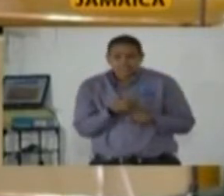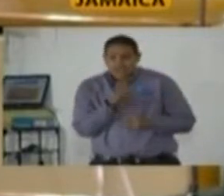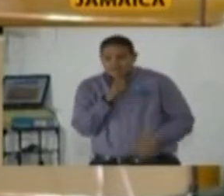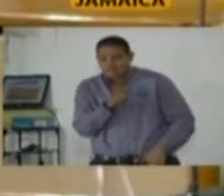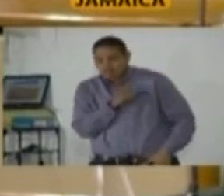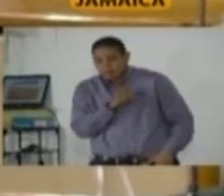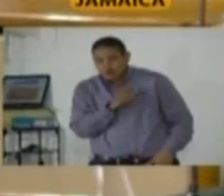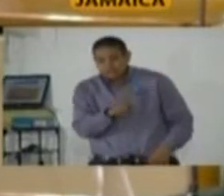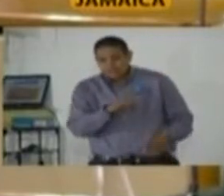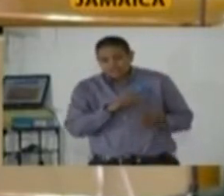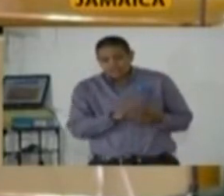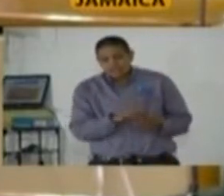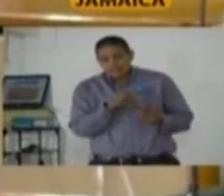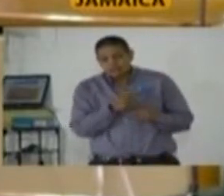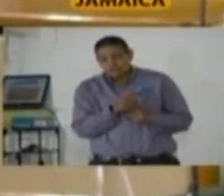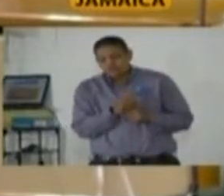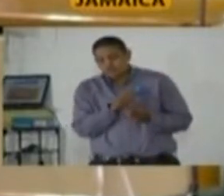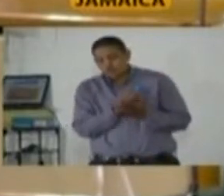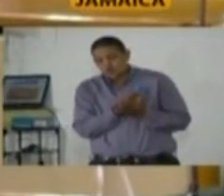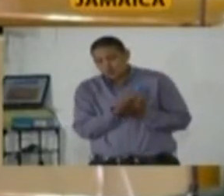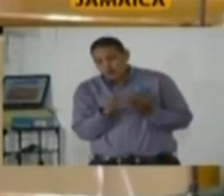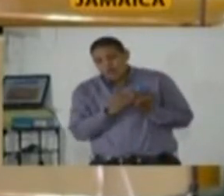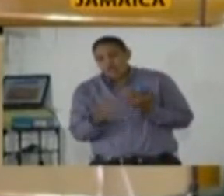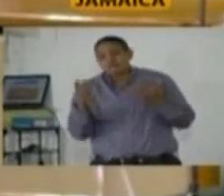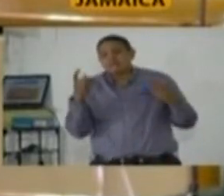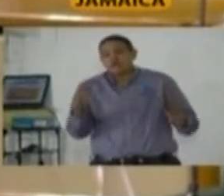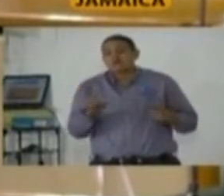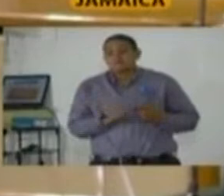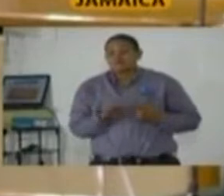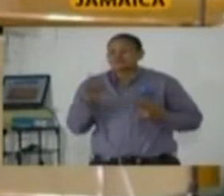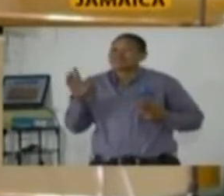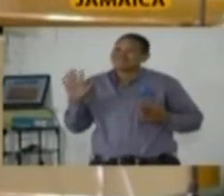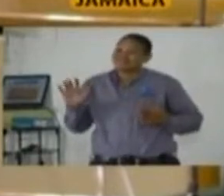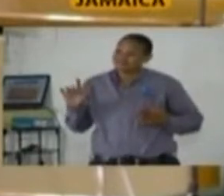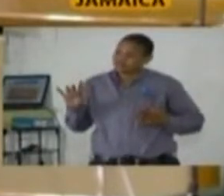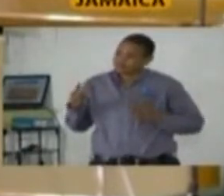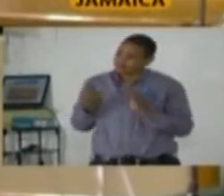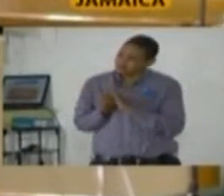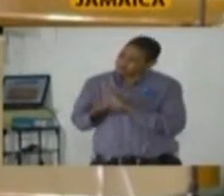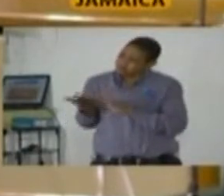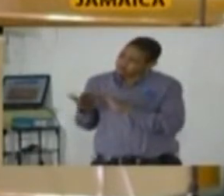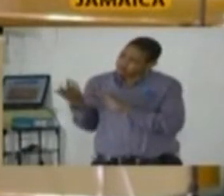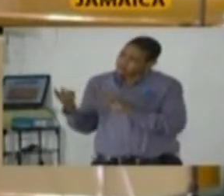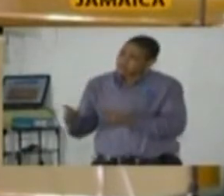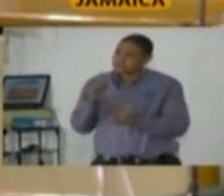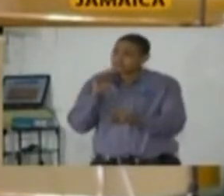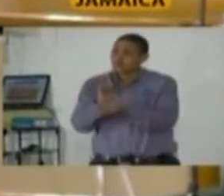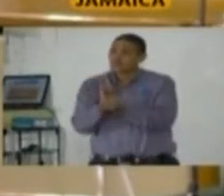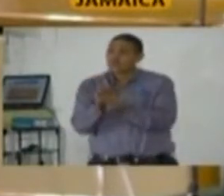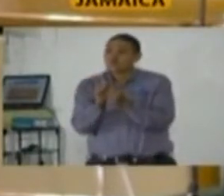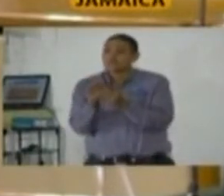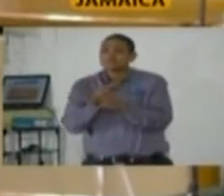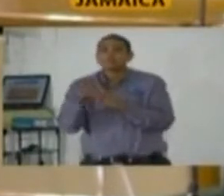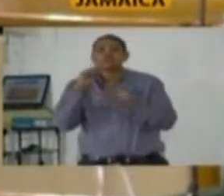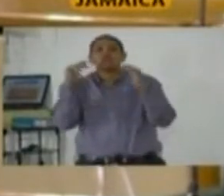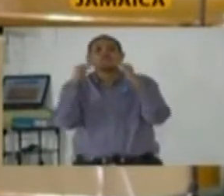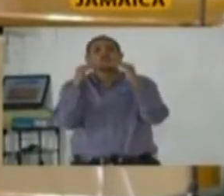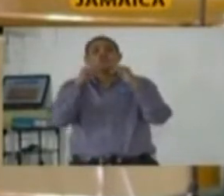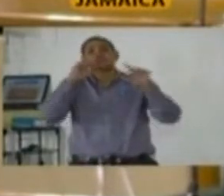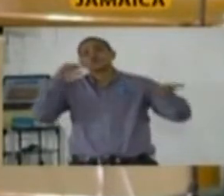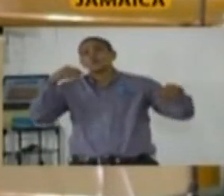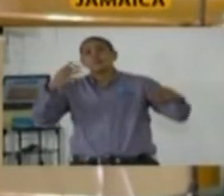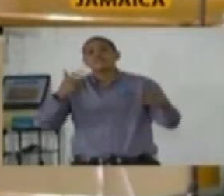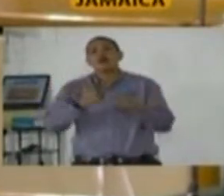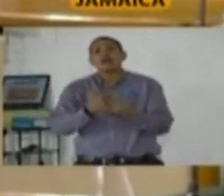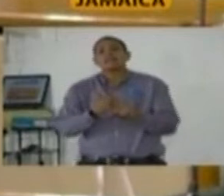in targeted spaces after school and at transport centers. We're working with the Ministry of Justice to provide